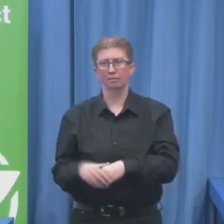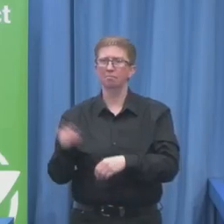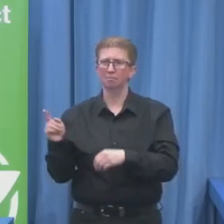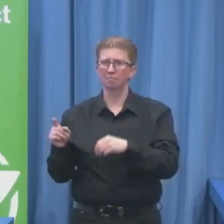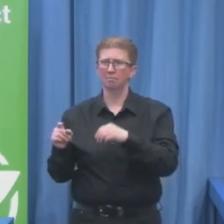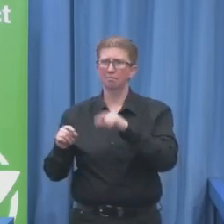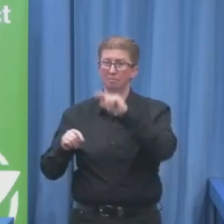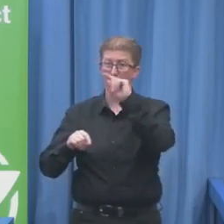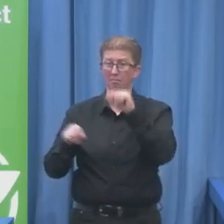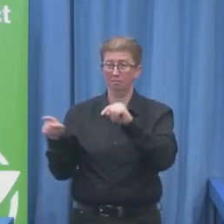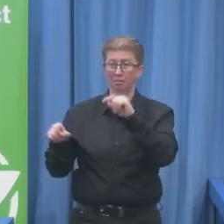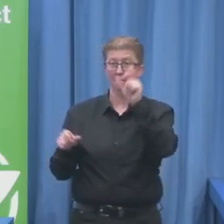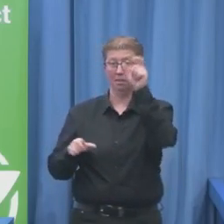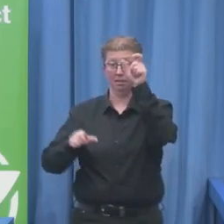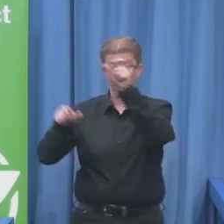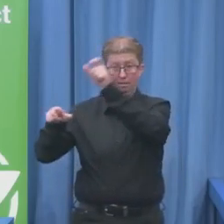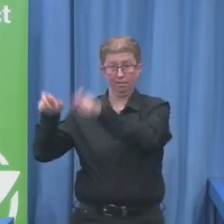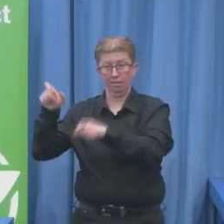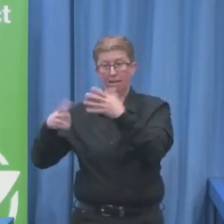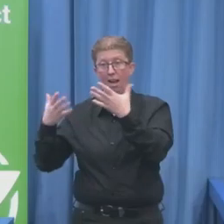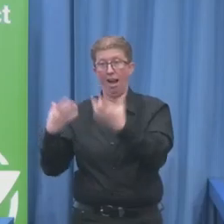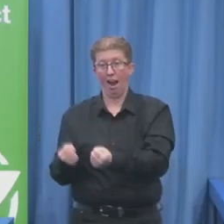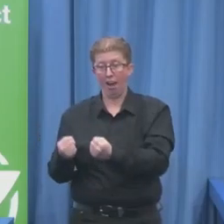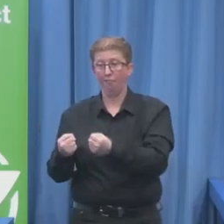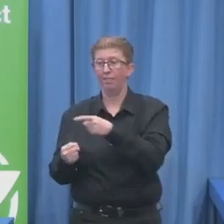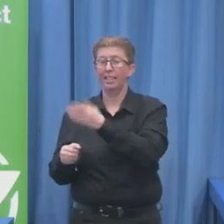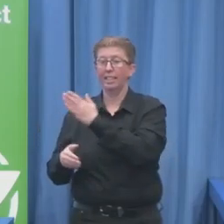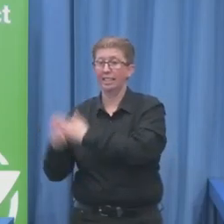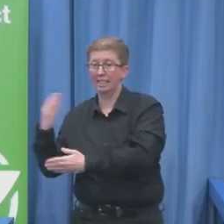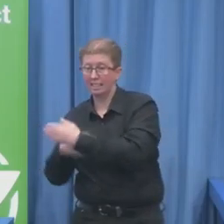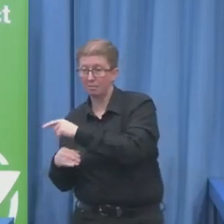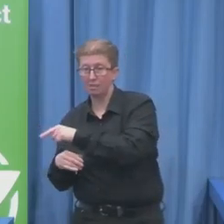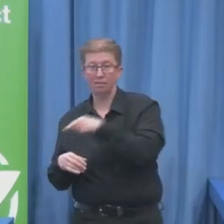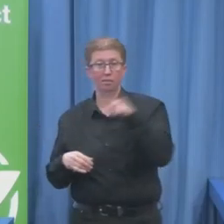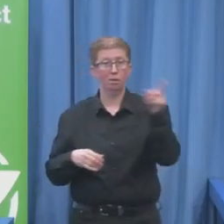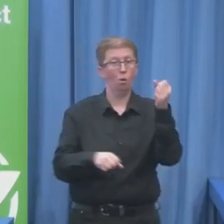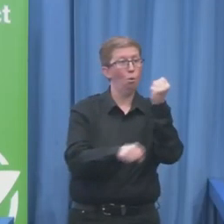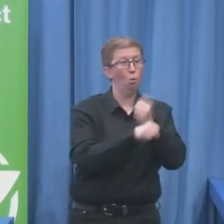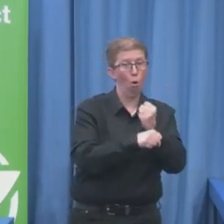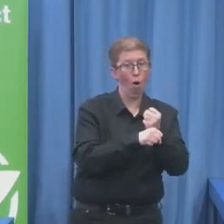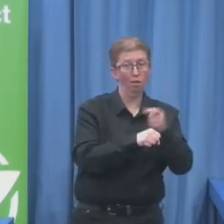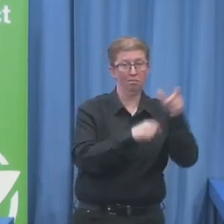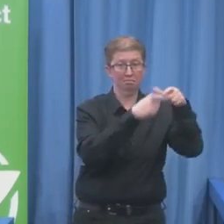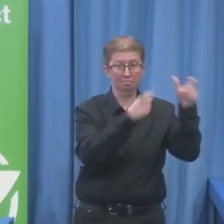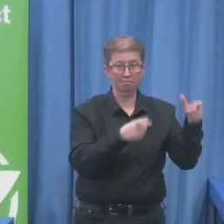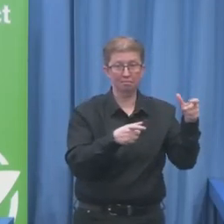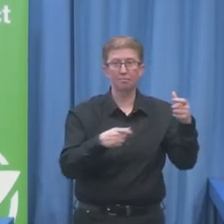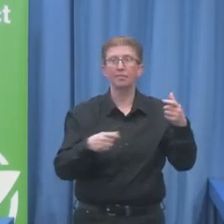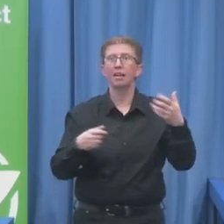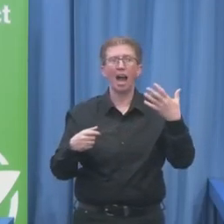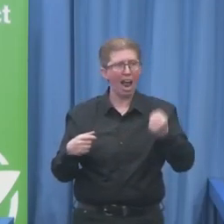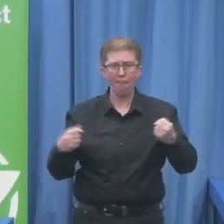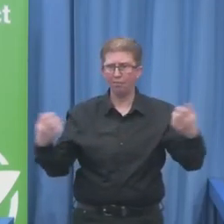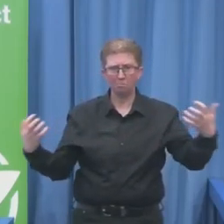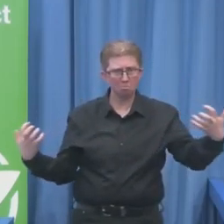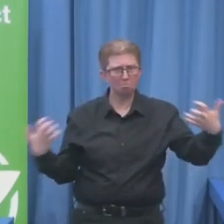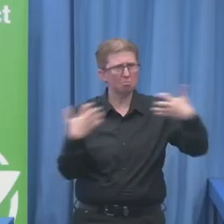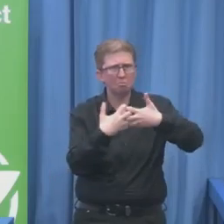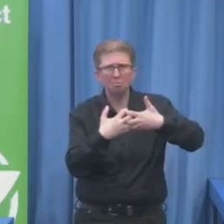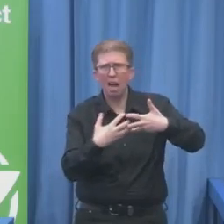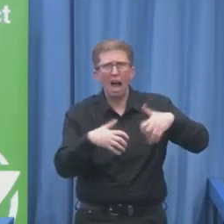personal perspective, we build their own recovery plan, and they take more and more tasks for